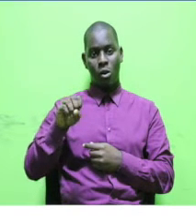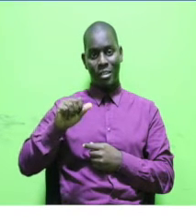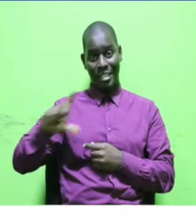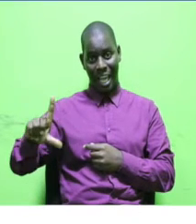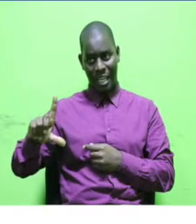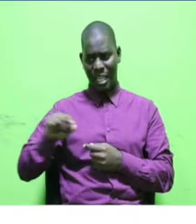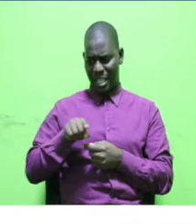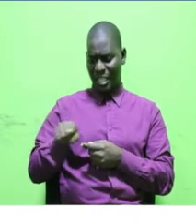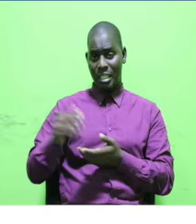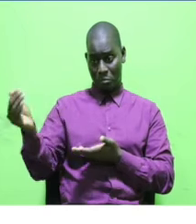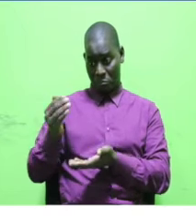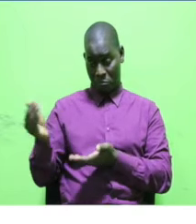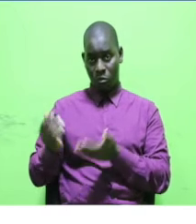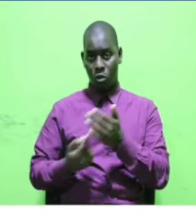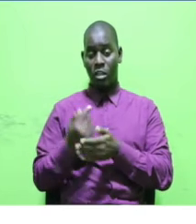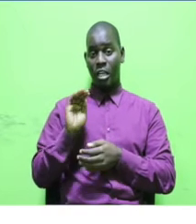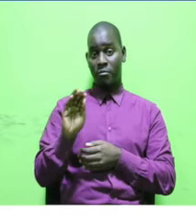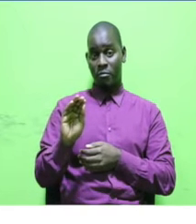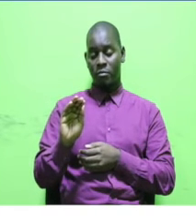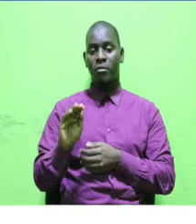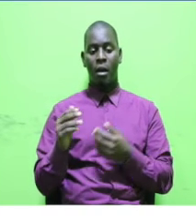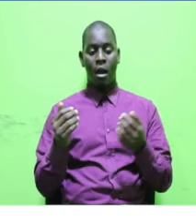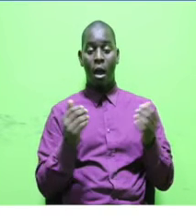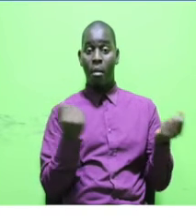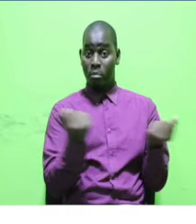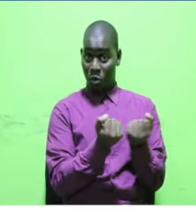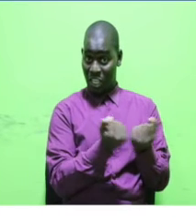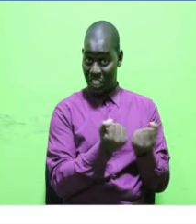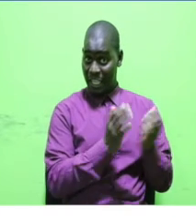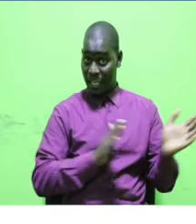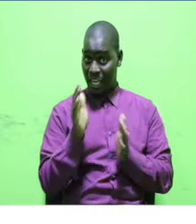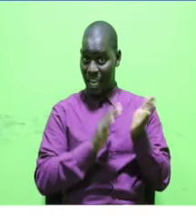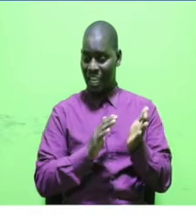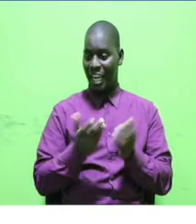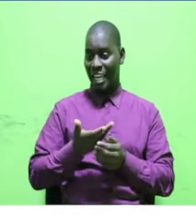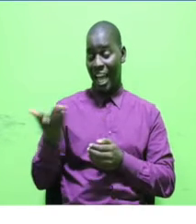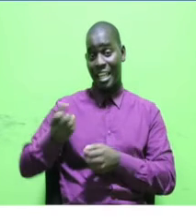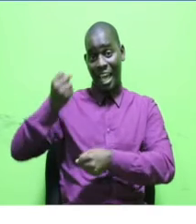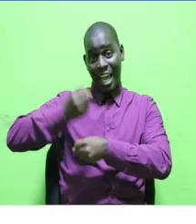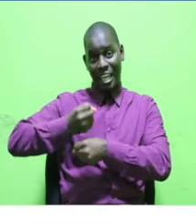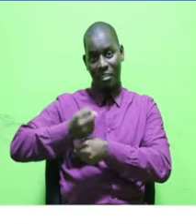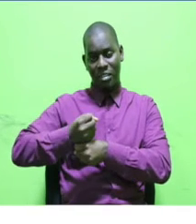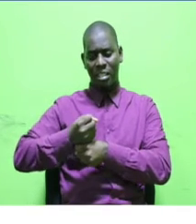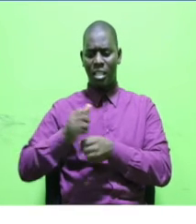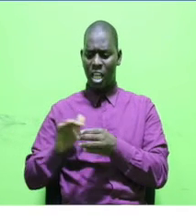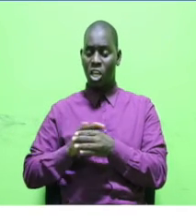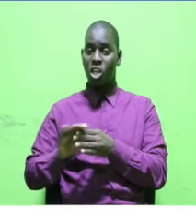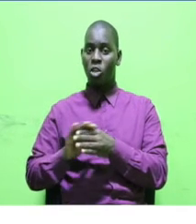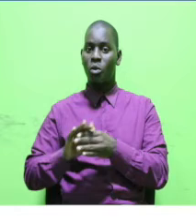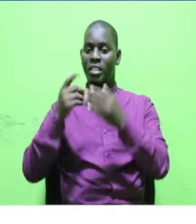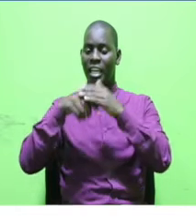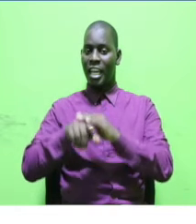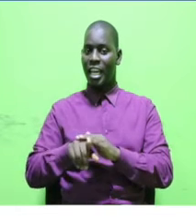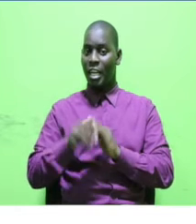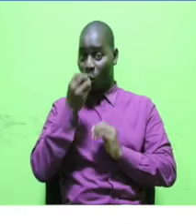collection, transportation, processing, reuses, and other activities that help us get